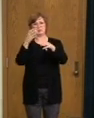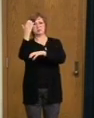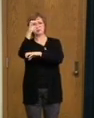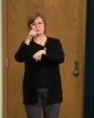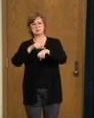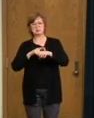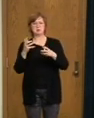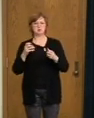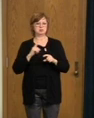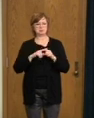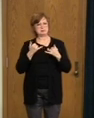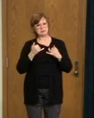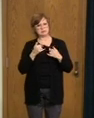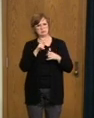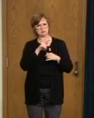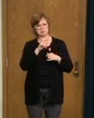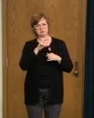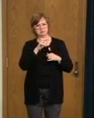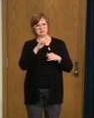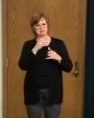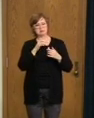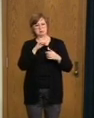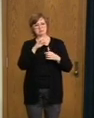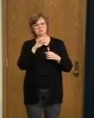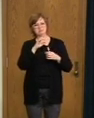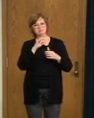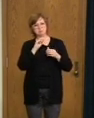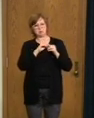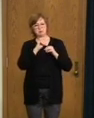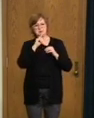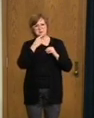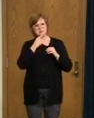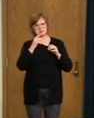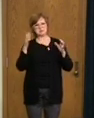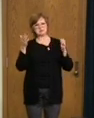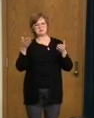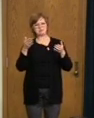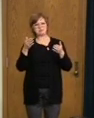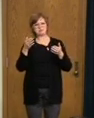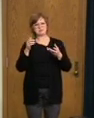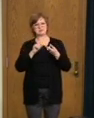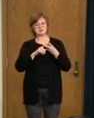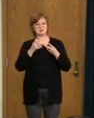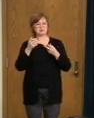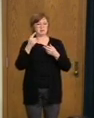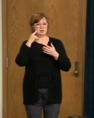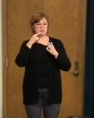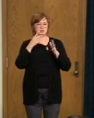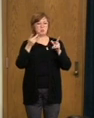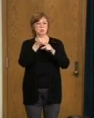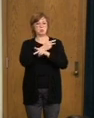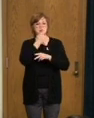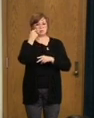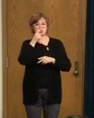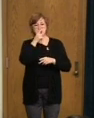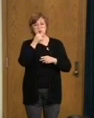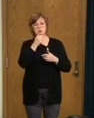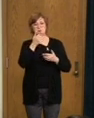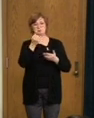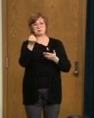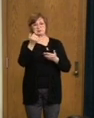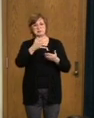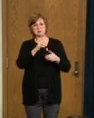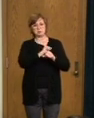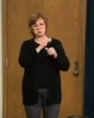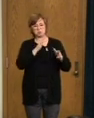if you're an individual that's working at a casino, for example, where you're likely going to take a break from your work for some period of time. So